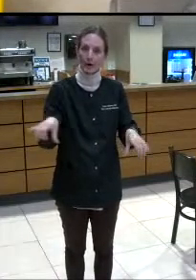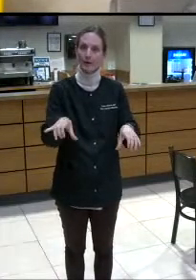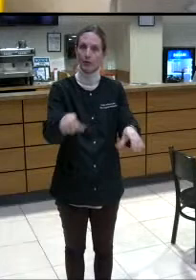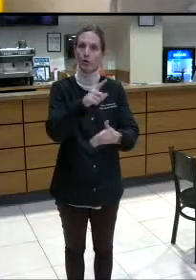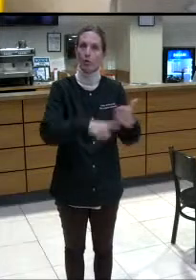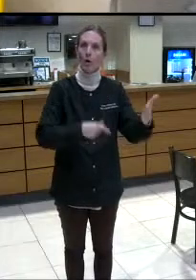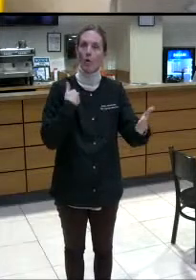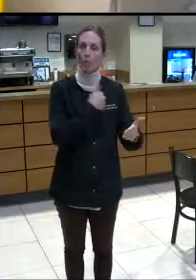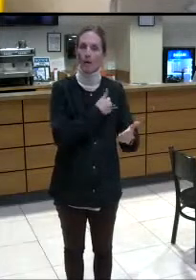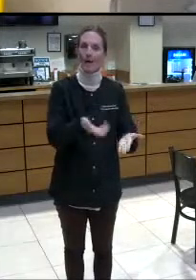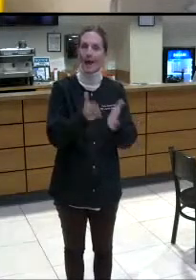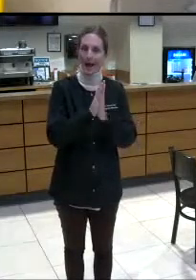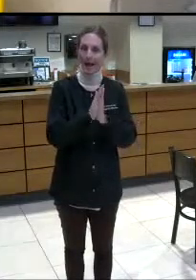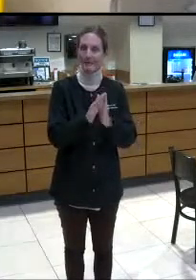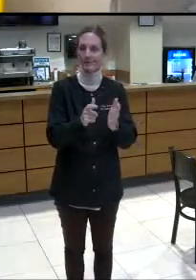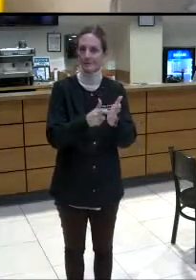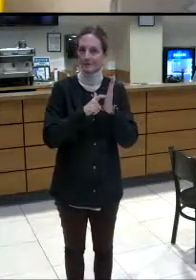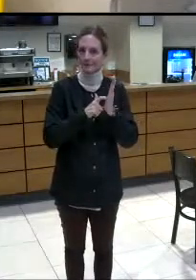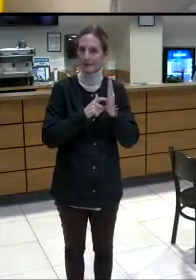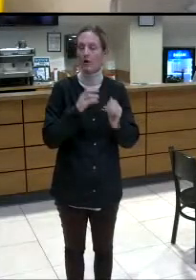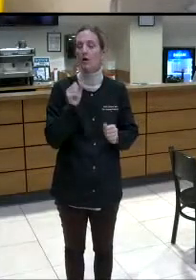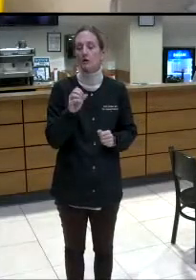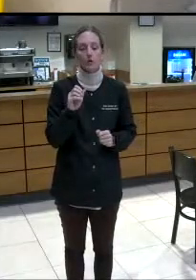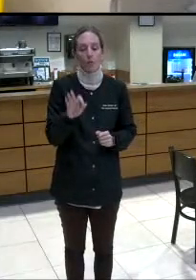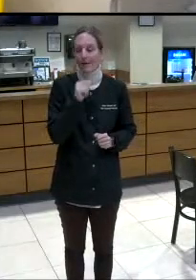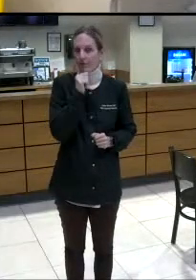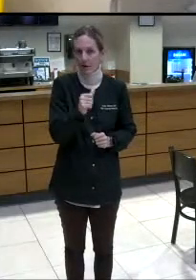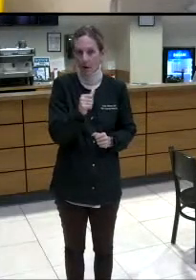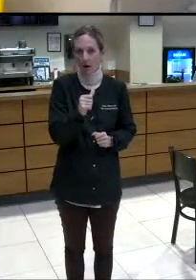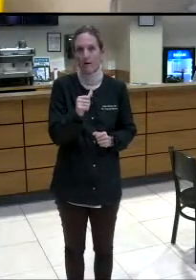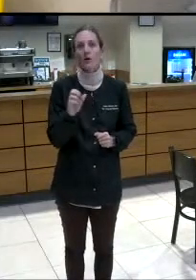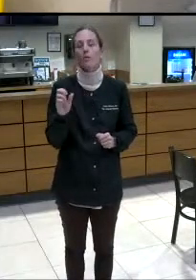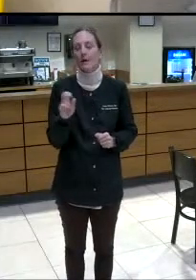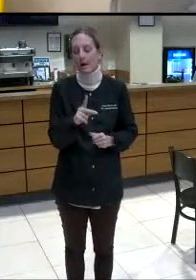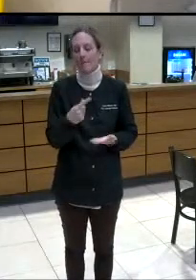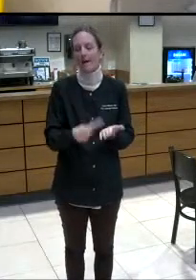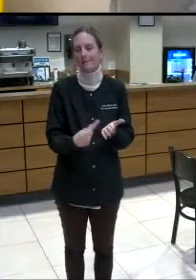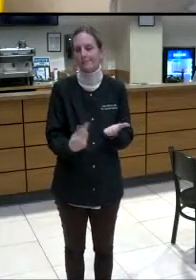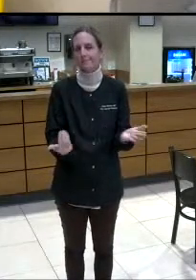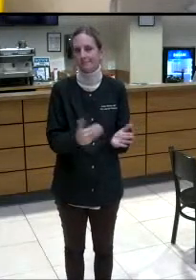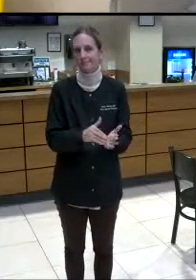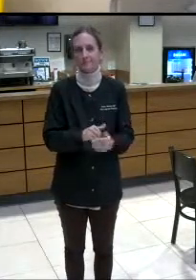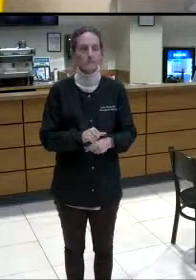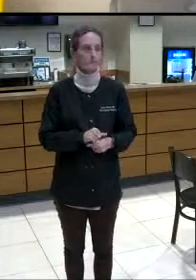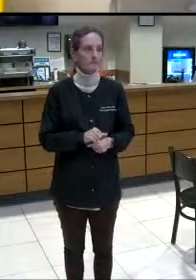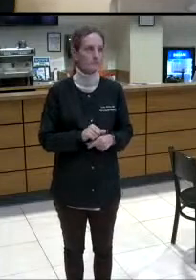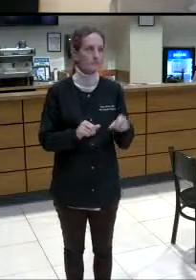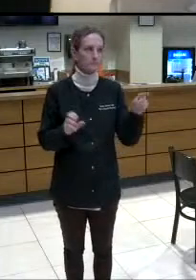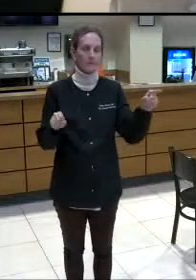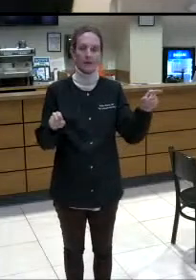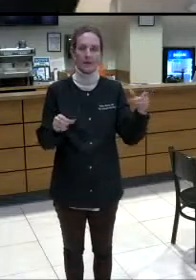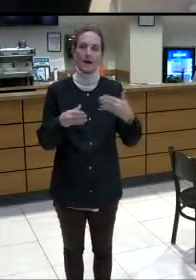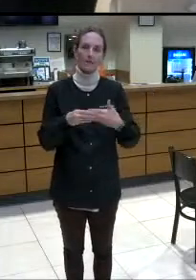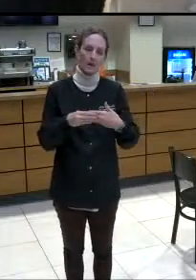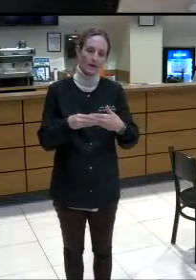district. And if that's not working, then we need to come back to the table and pivot. So when we make that flexibility to extend for those schools